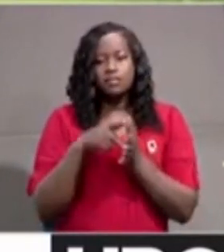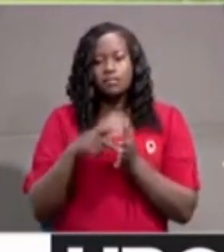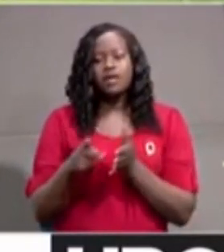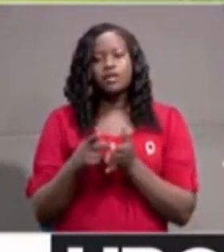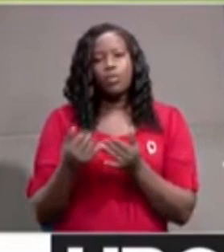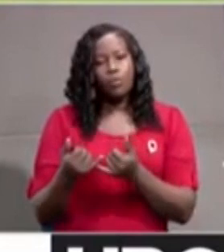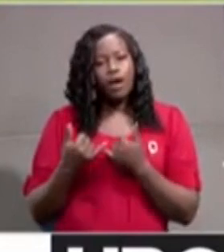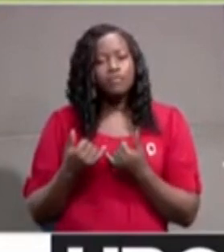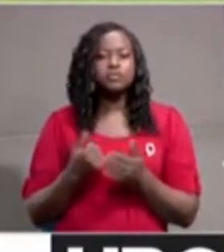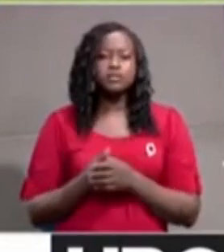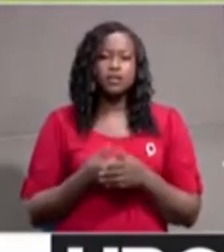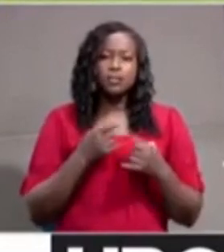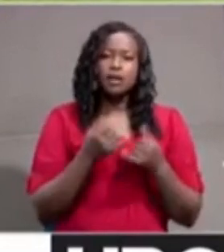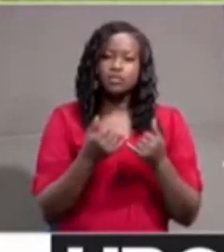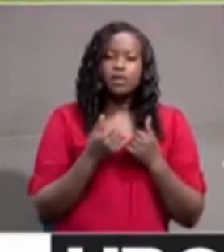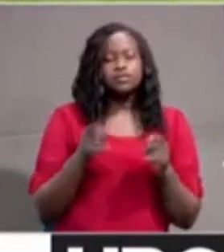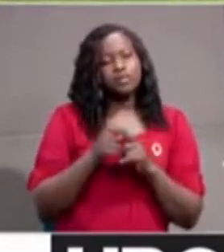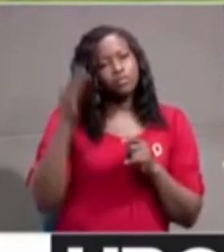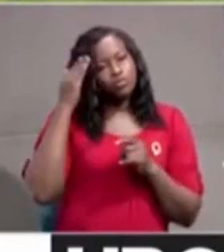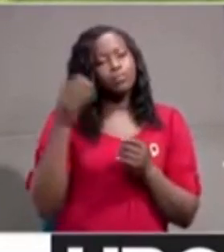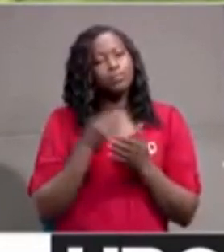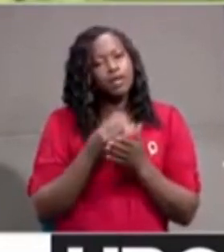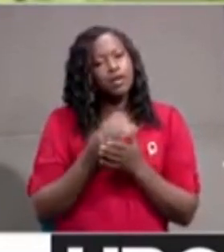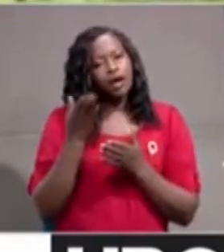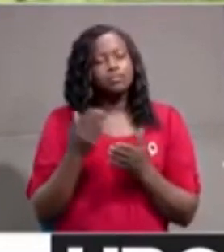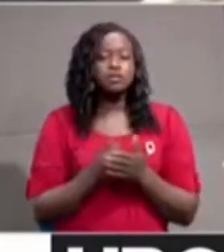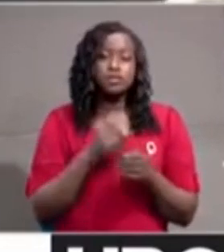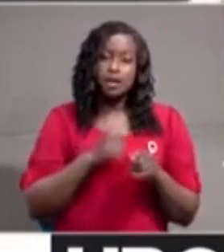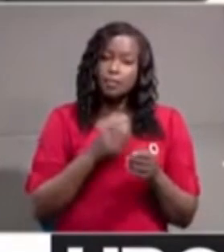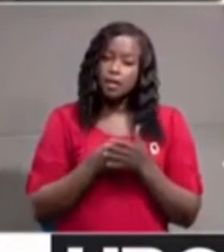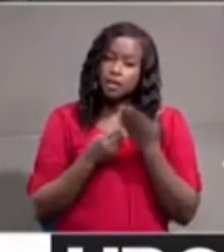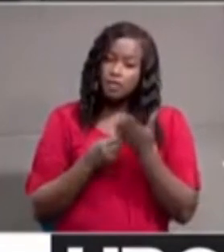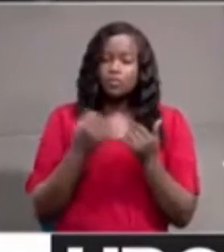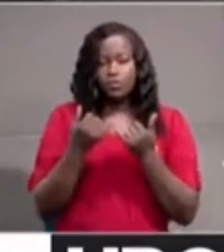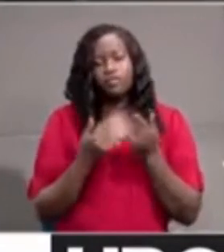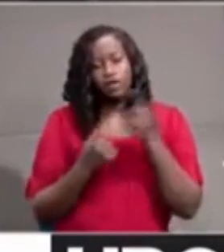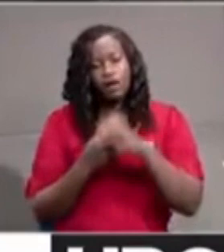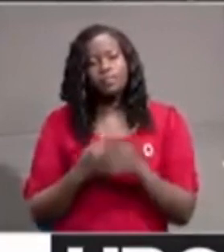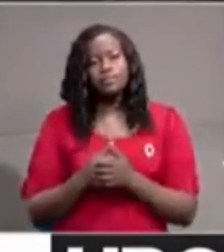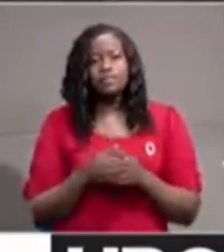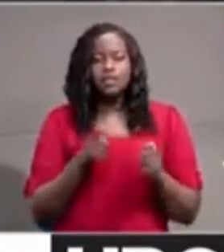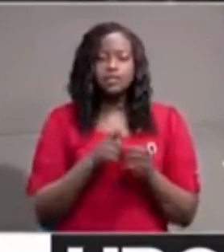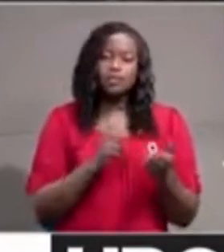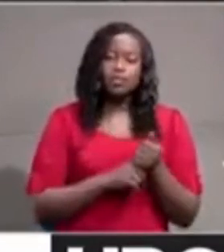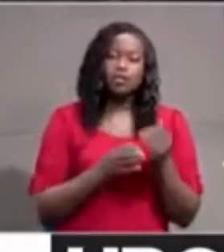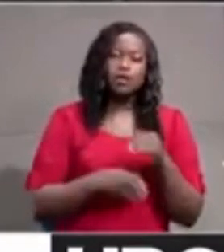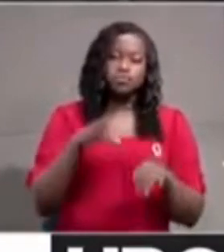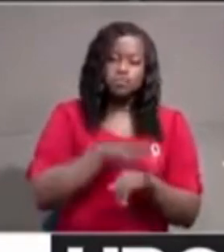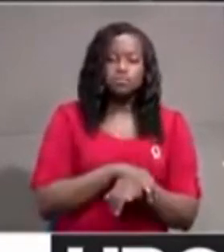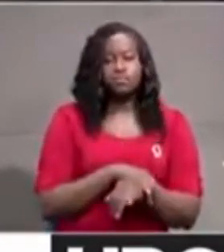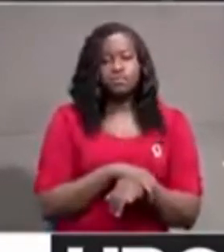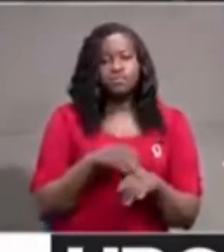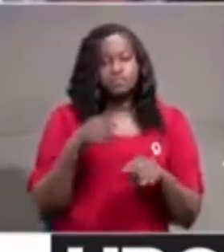wives. And wives also knew that there was money. And where there's money, a wife will come. Farmers received gumboots and